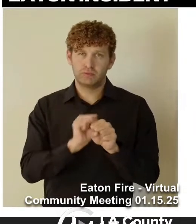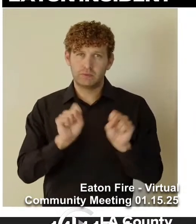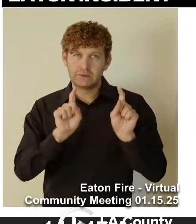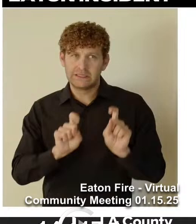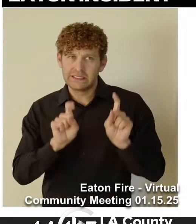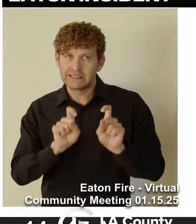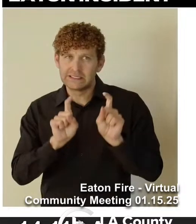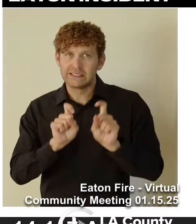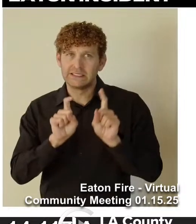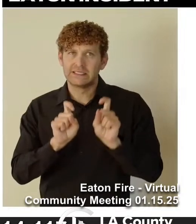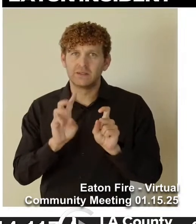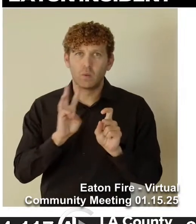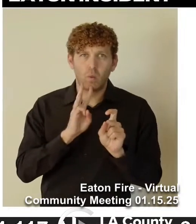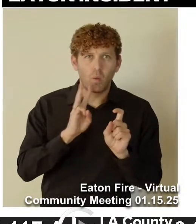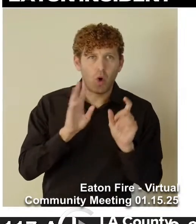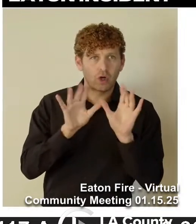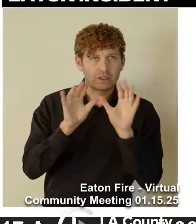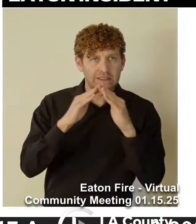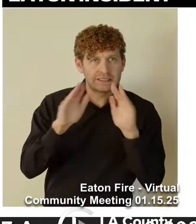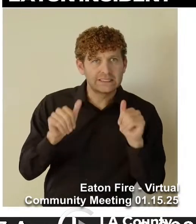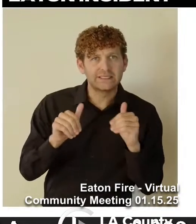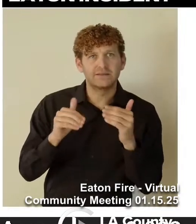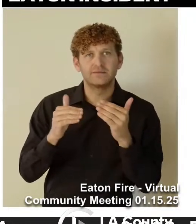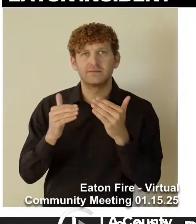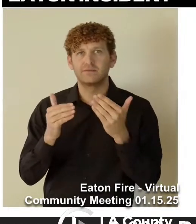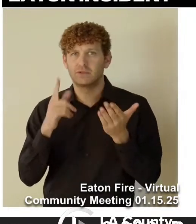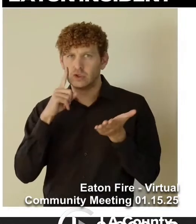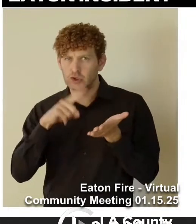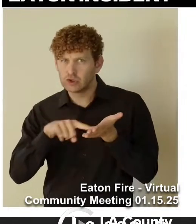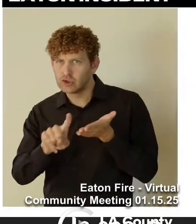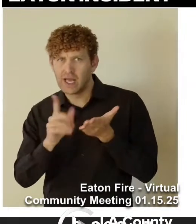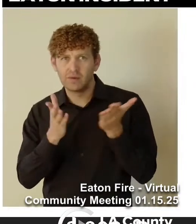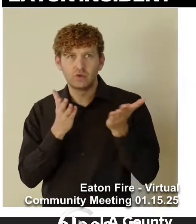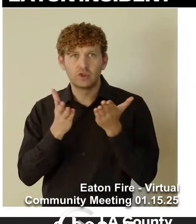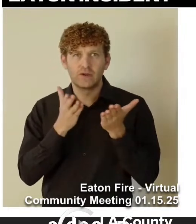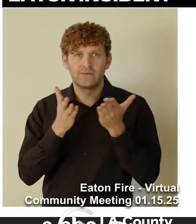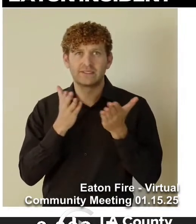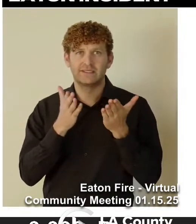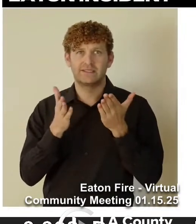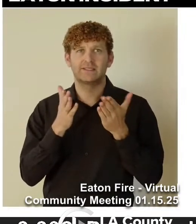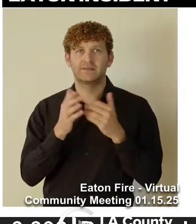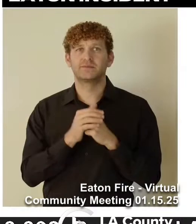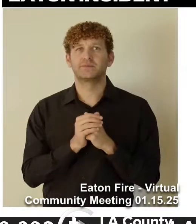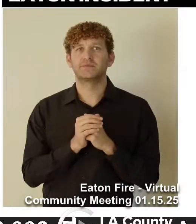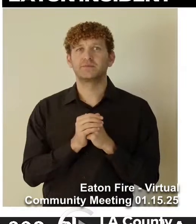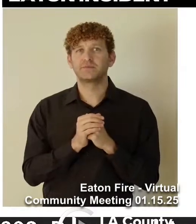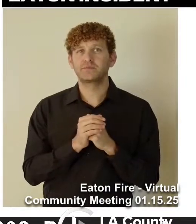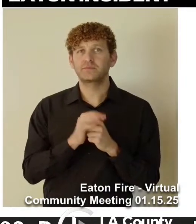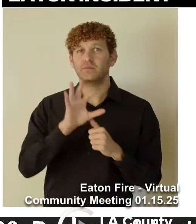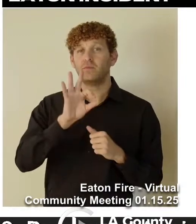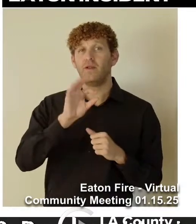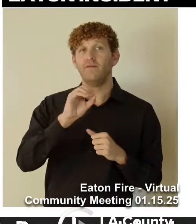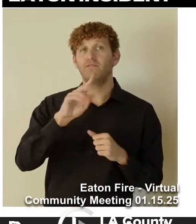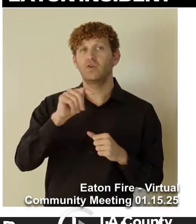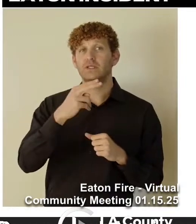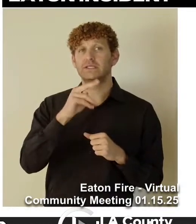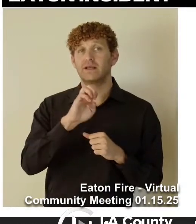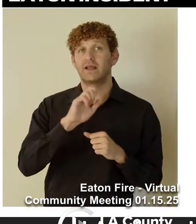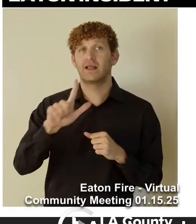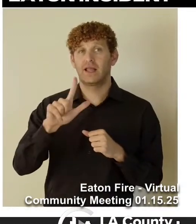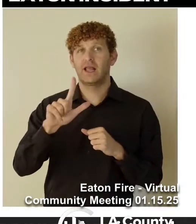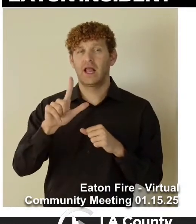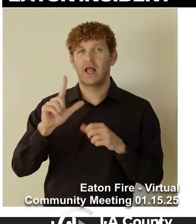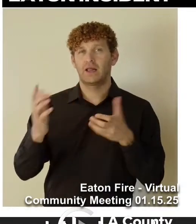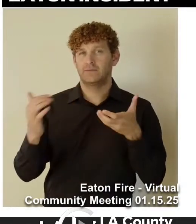water service as quickly as possible. Additionally, Foothill is working with Metropolitan Water District to provide mutual